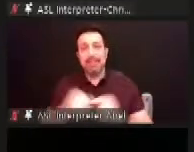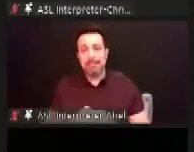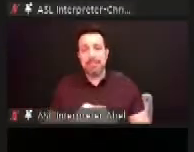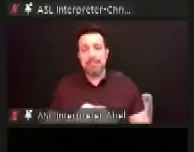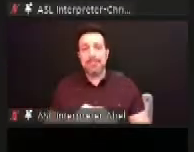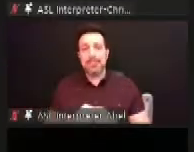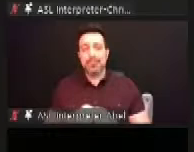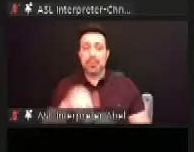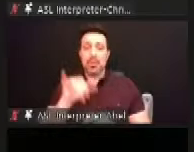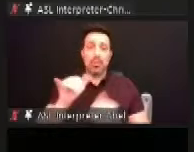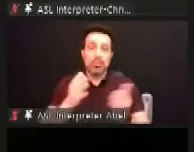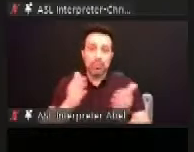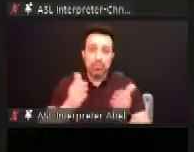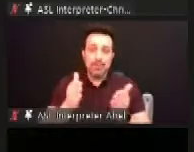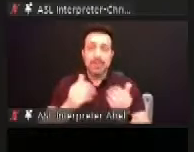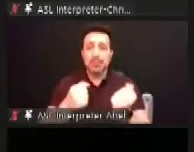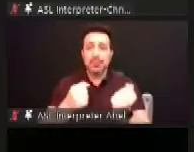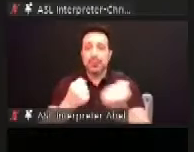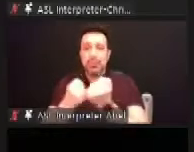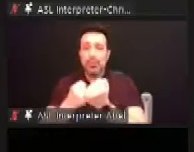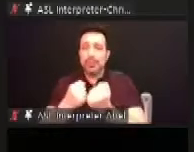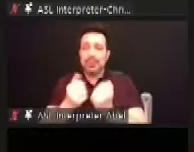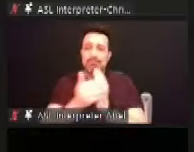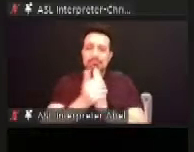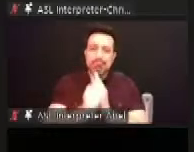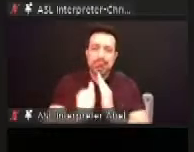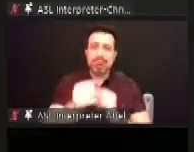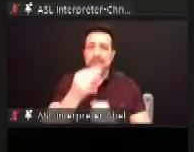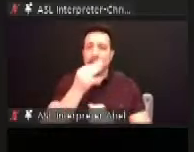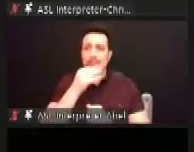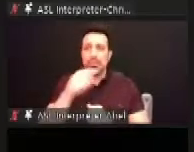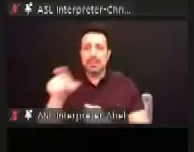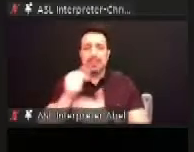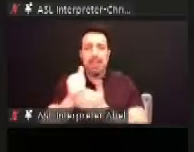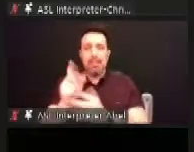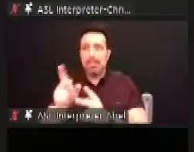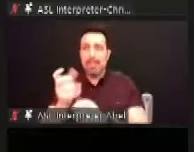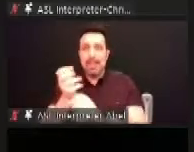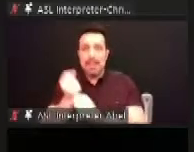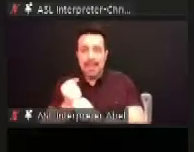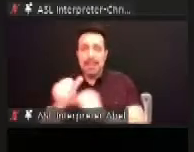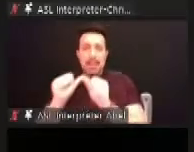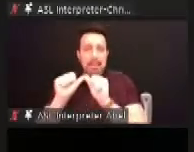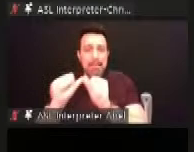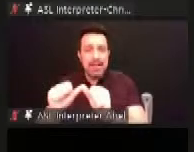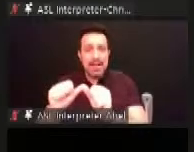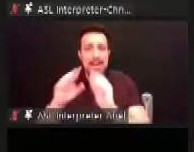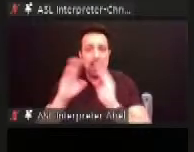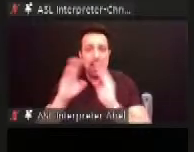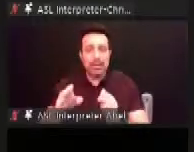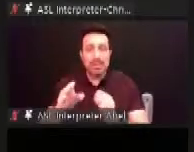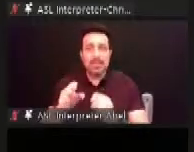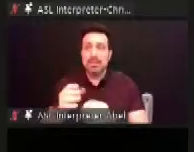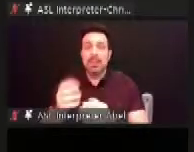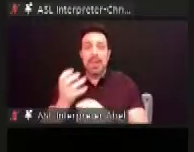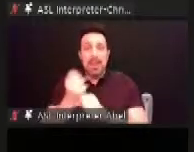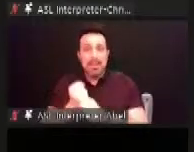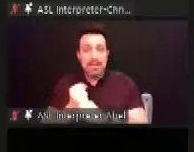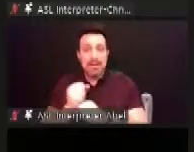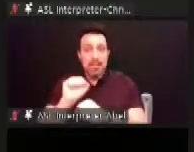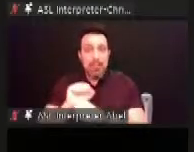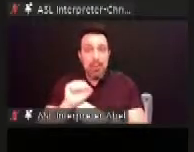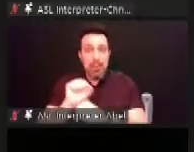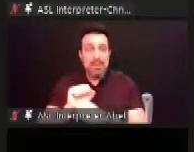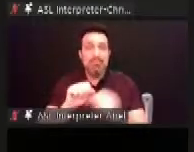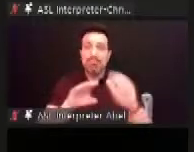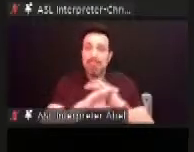those services and supports, that expertise in helping people obtain and maintain housing, and obtain and maintain employment, get access